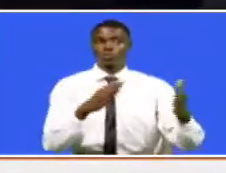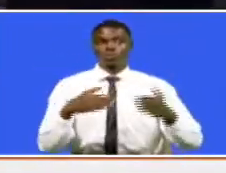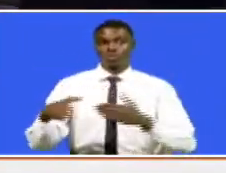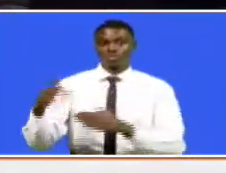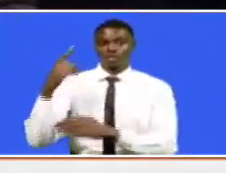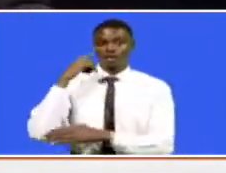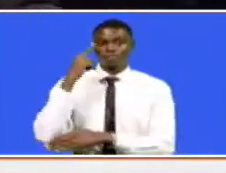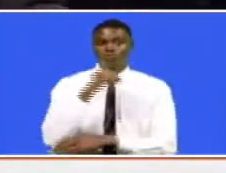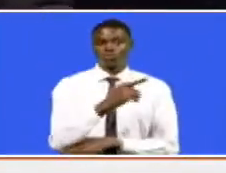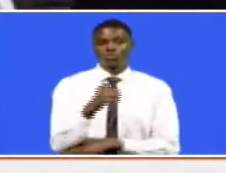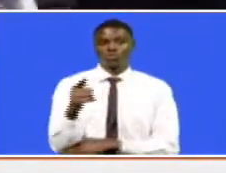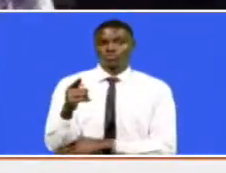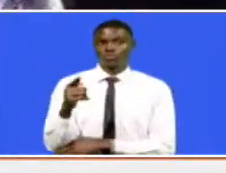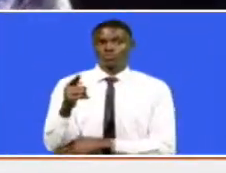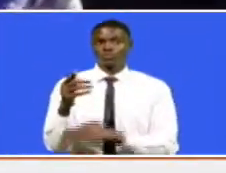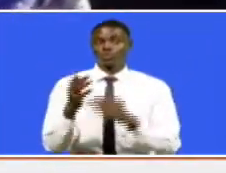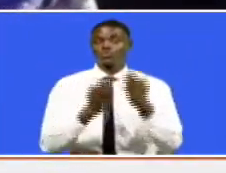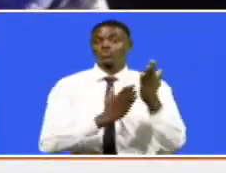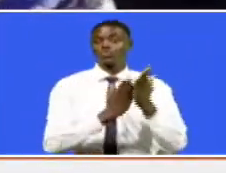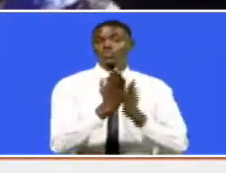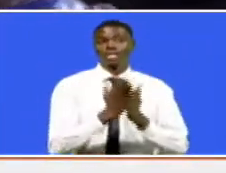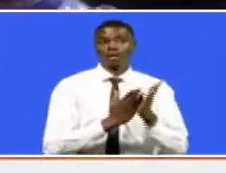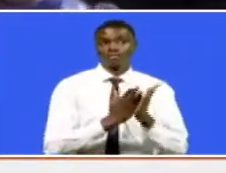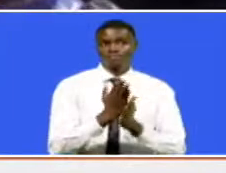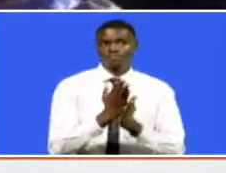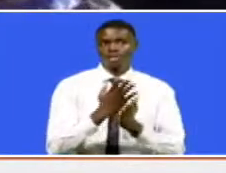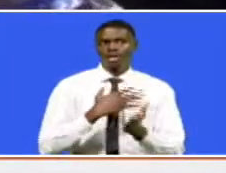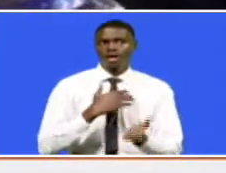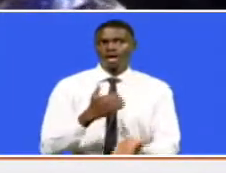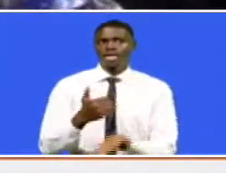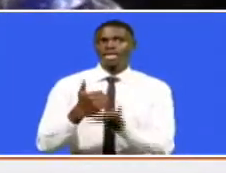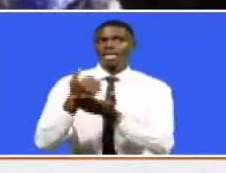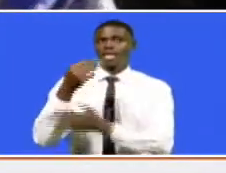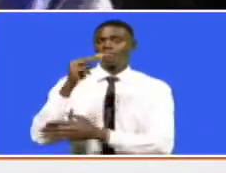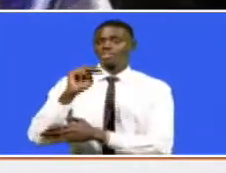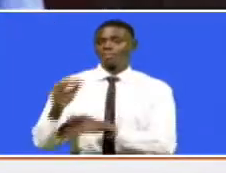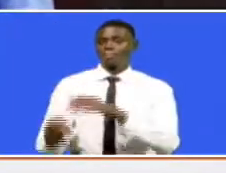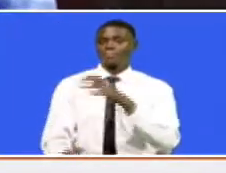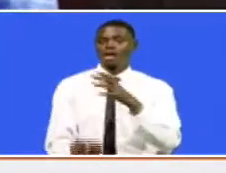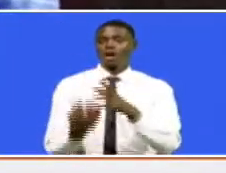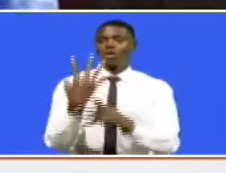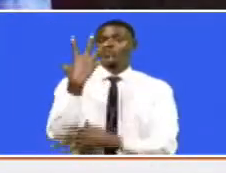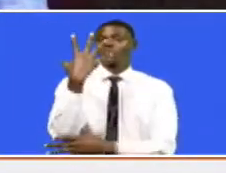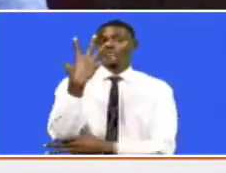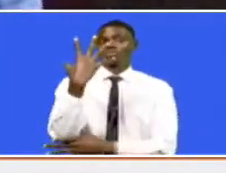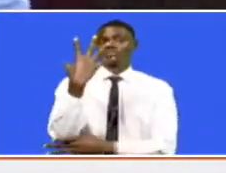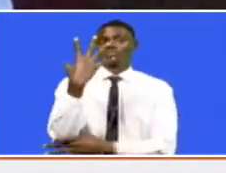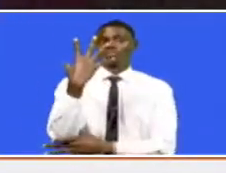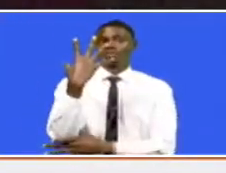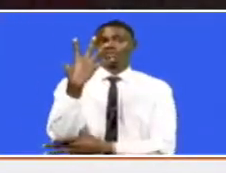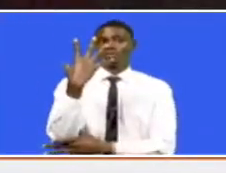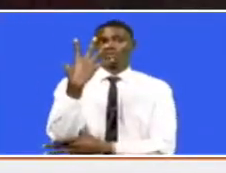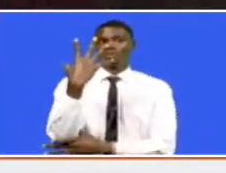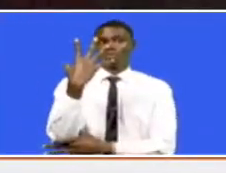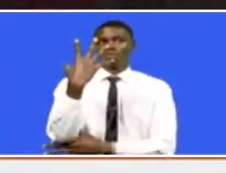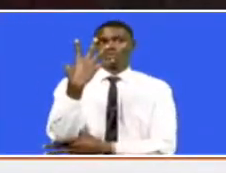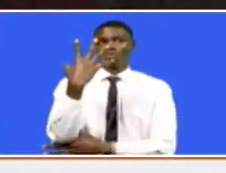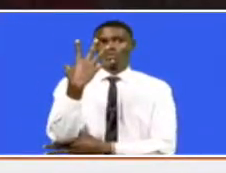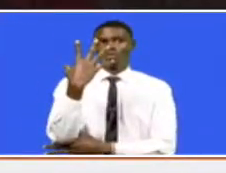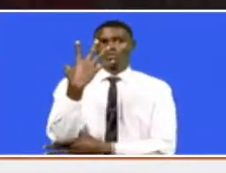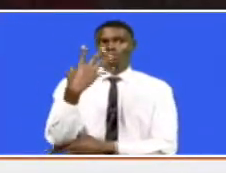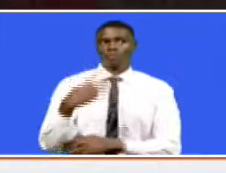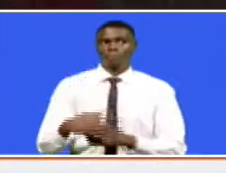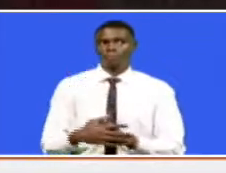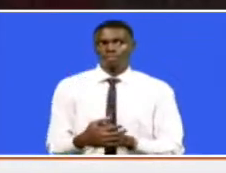for you to serve and to help them to grow. You know, a government must